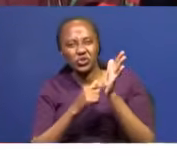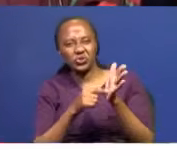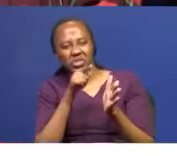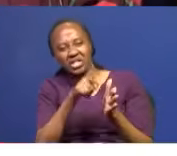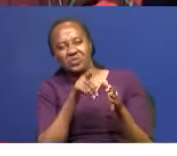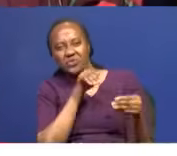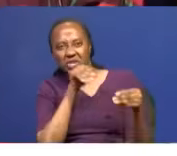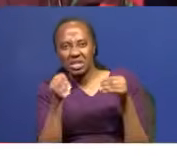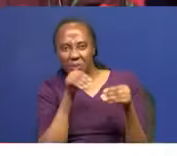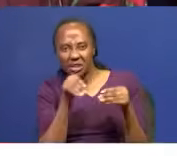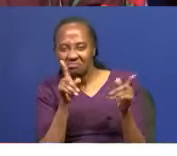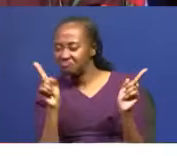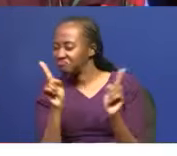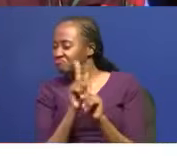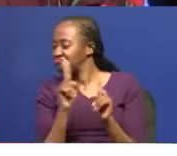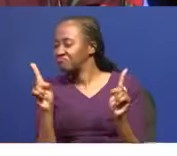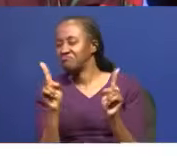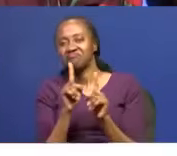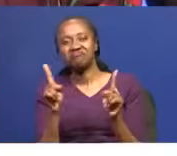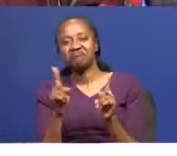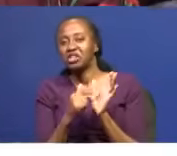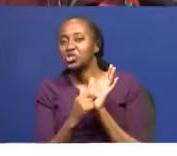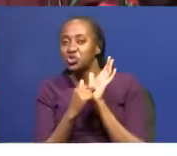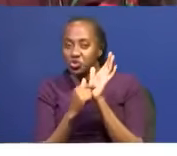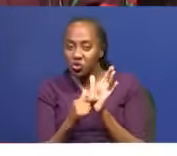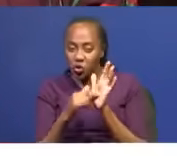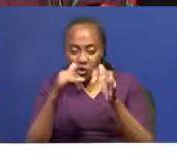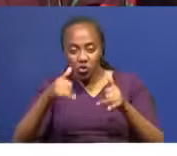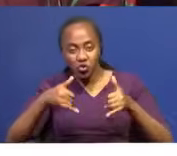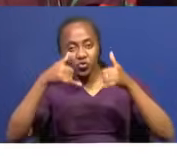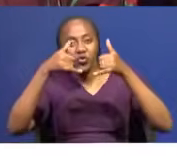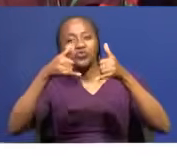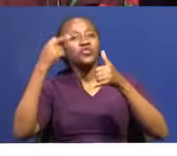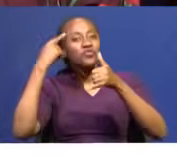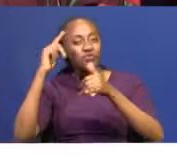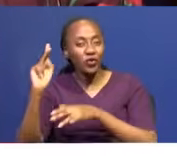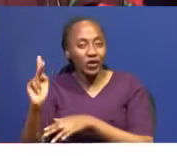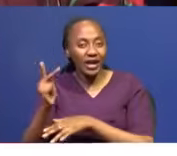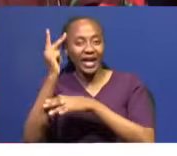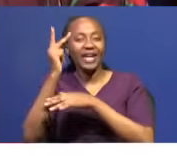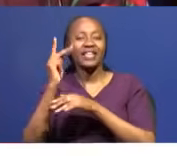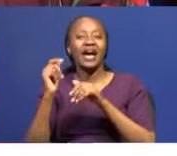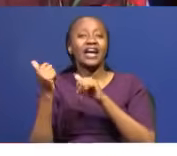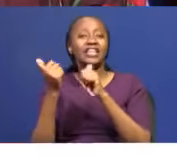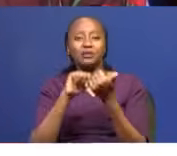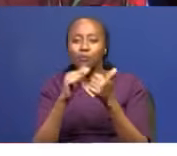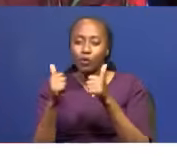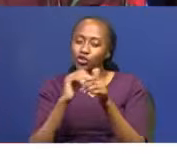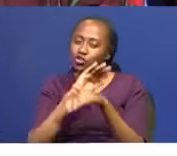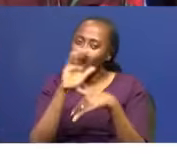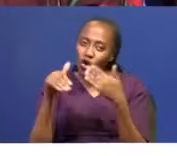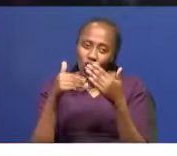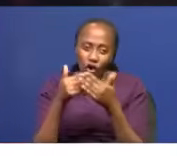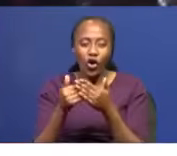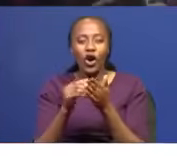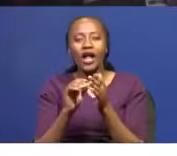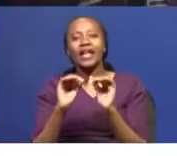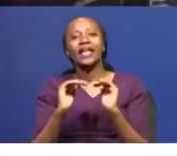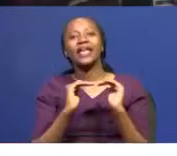is for the disability. No. When we come to the world of sport, everything should be channeled equally.